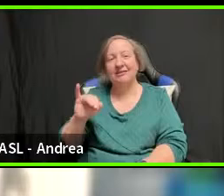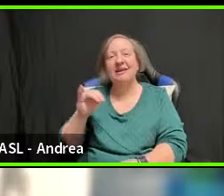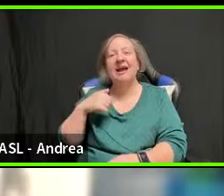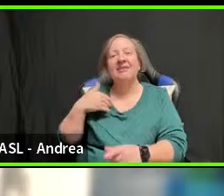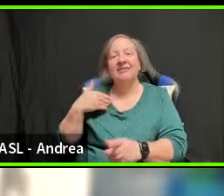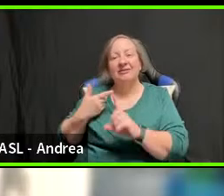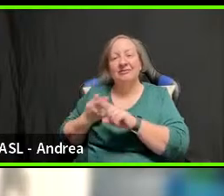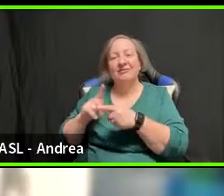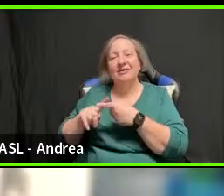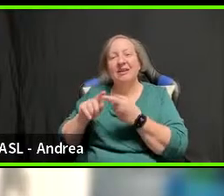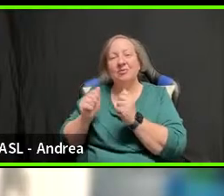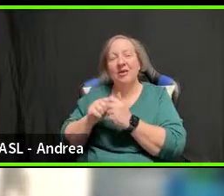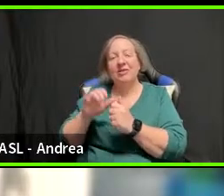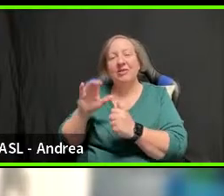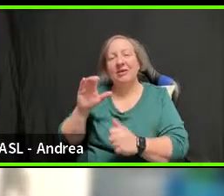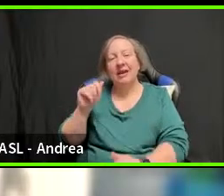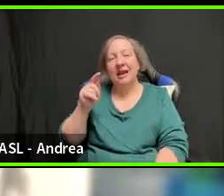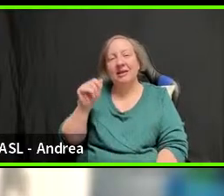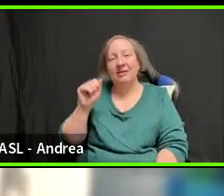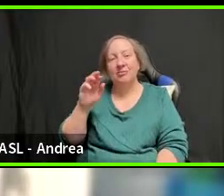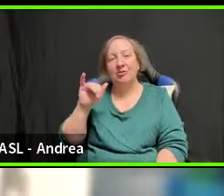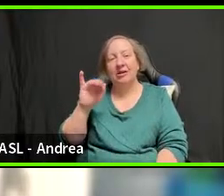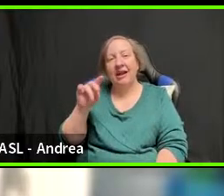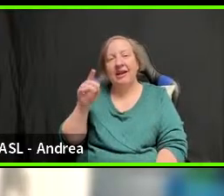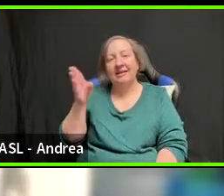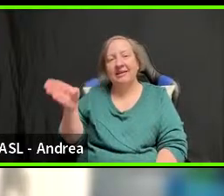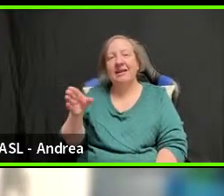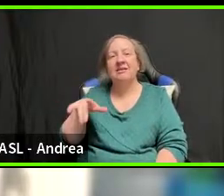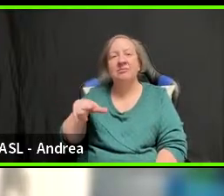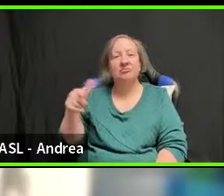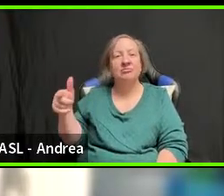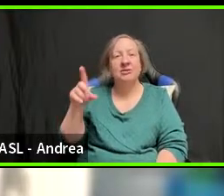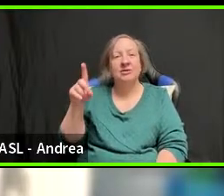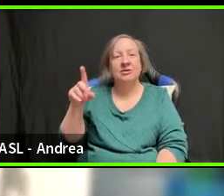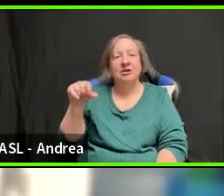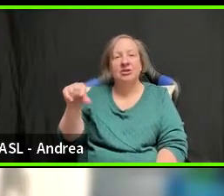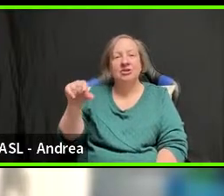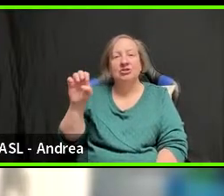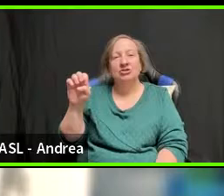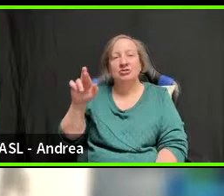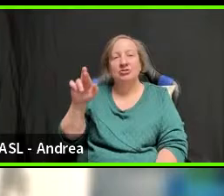there. How about Jarena?